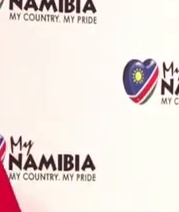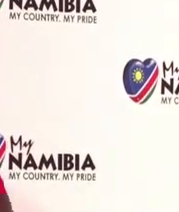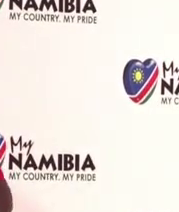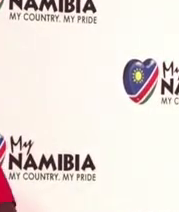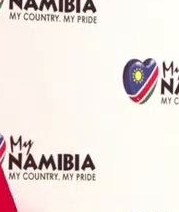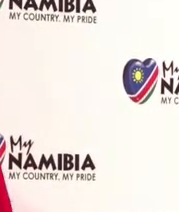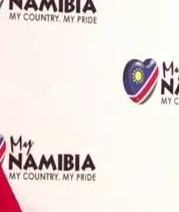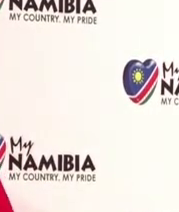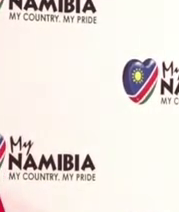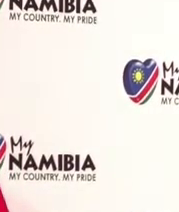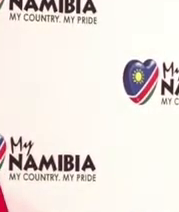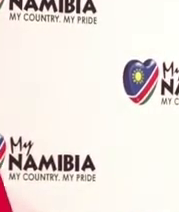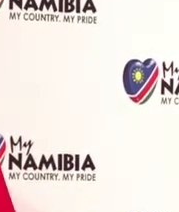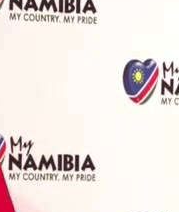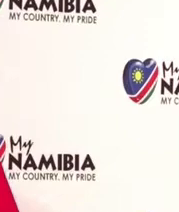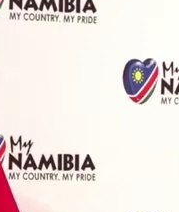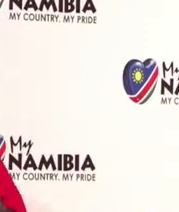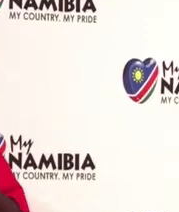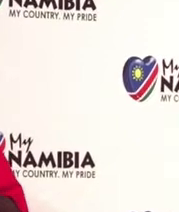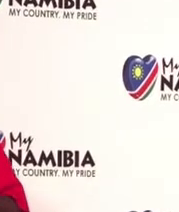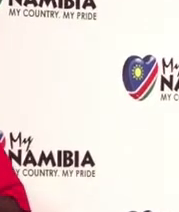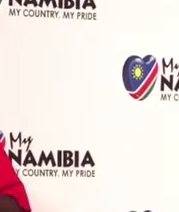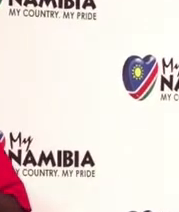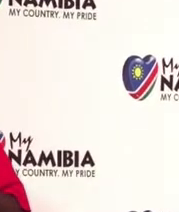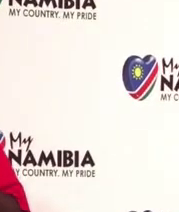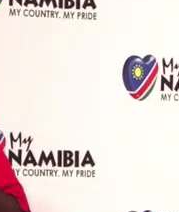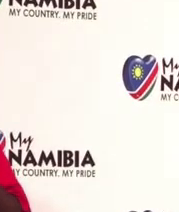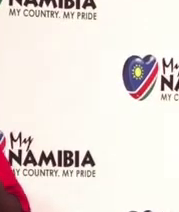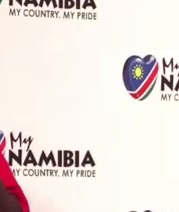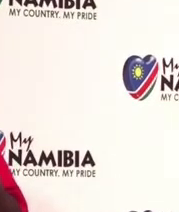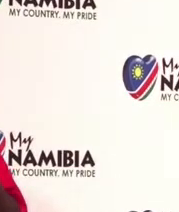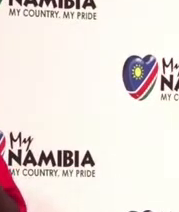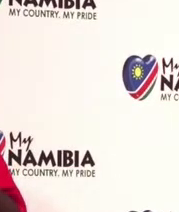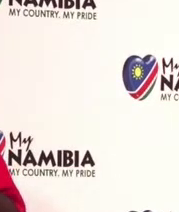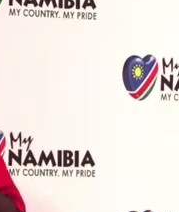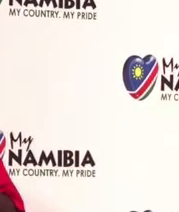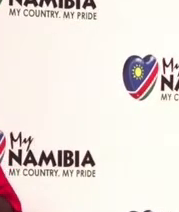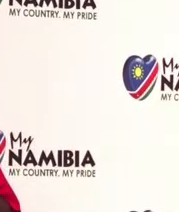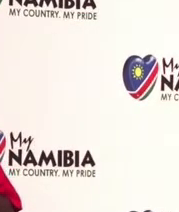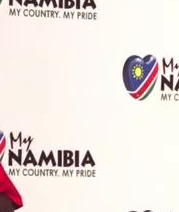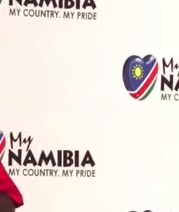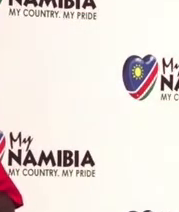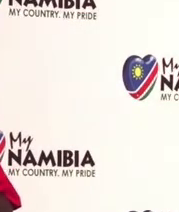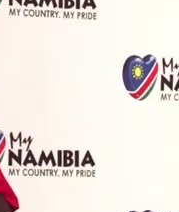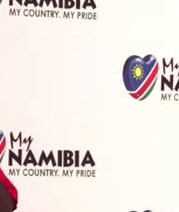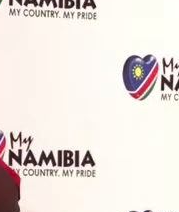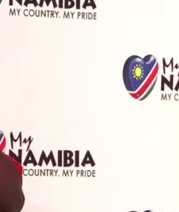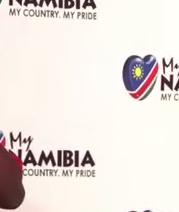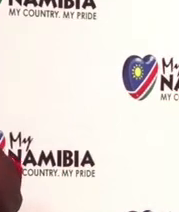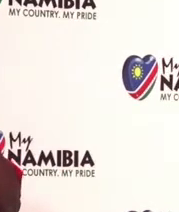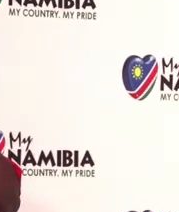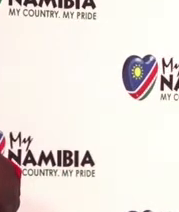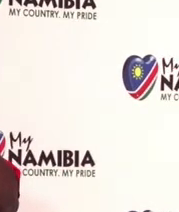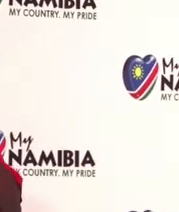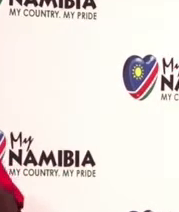Welcome back. My name is Jemima Beekers from the Namibian Sun newspaper. We are back here at the Communication Center, COVID Communication Center at the